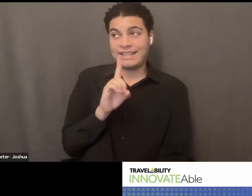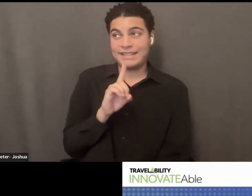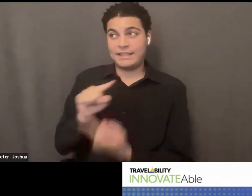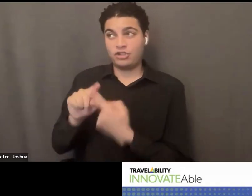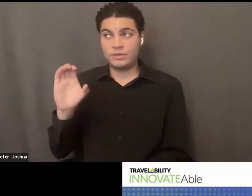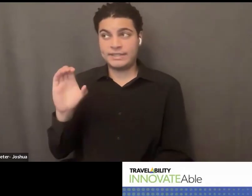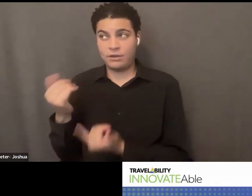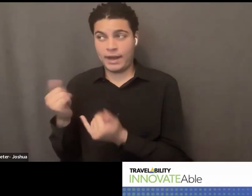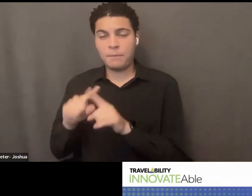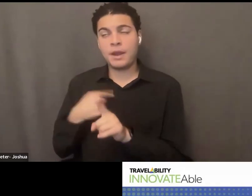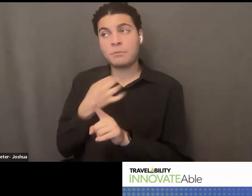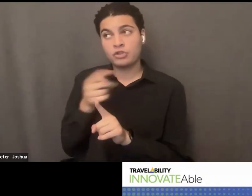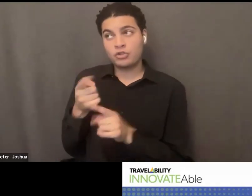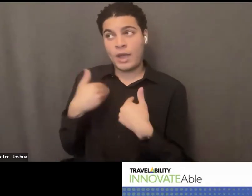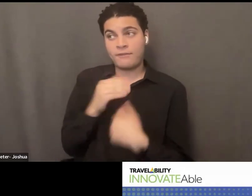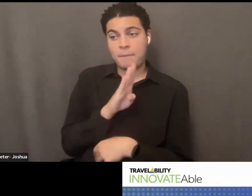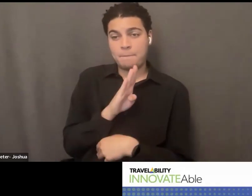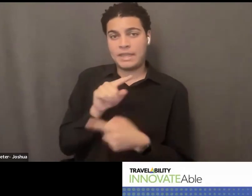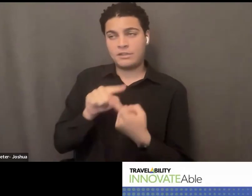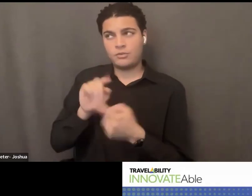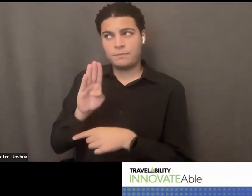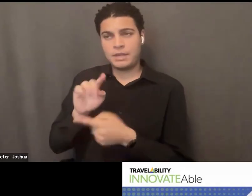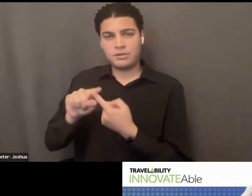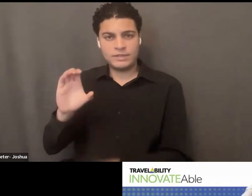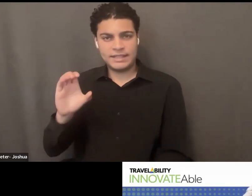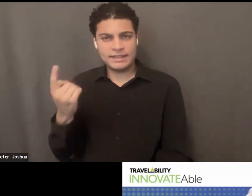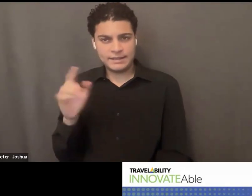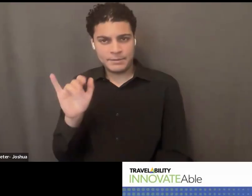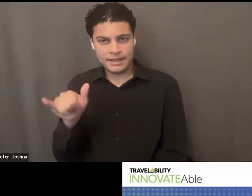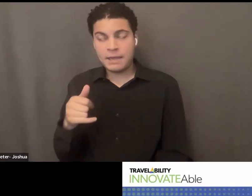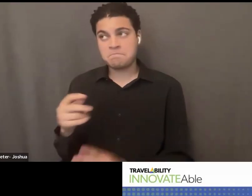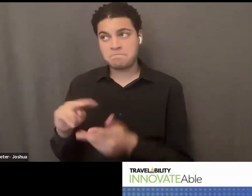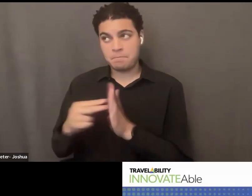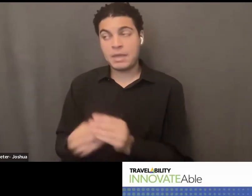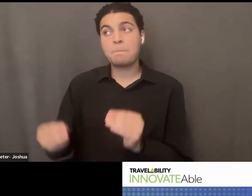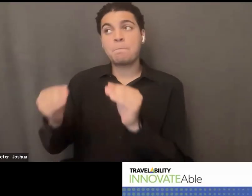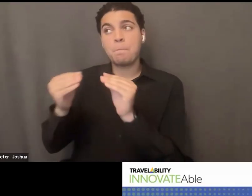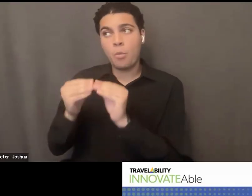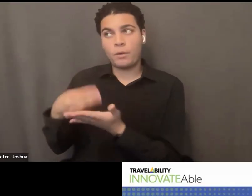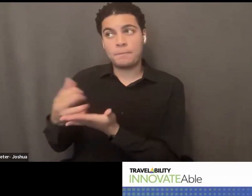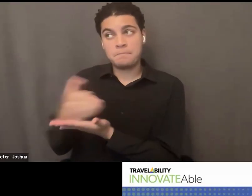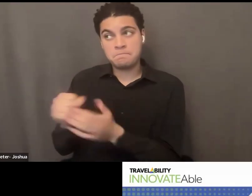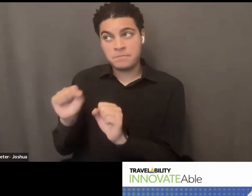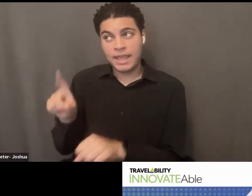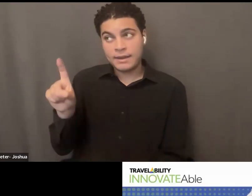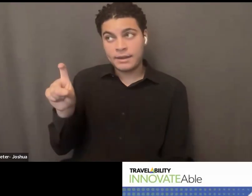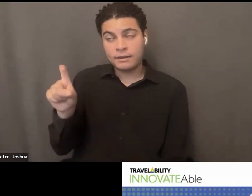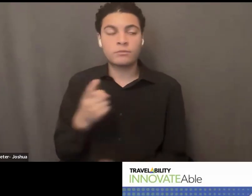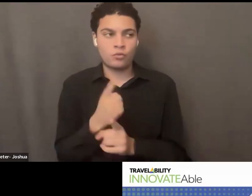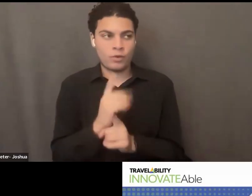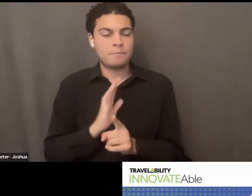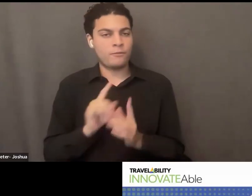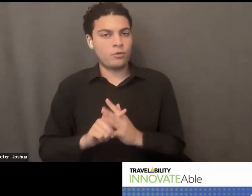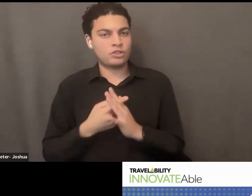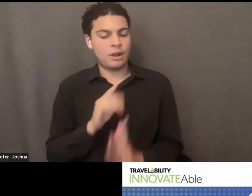where you could get larger chunks of revenue and larger chunks of adoption? Absolutely. So right now it started out as B2C because it was started for my son.